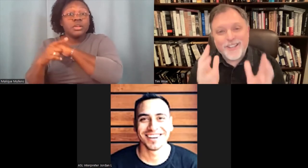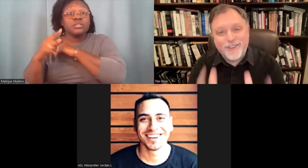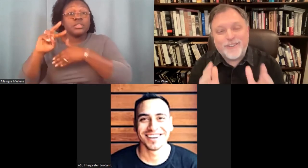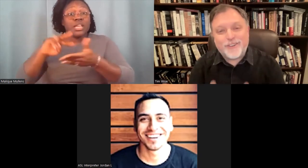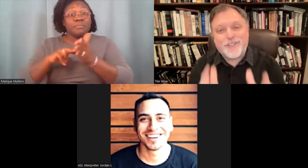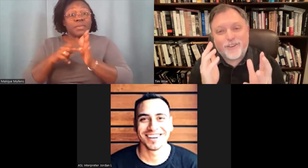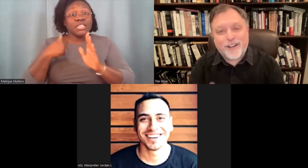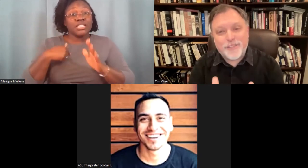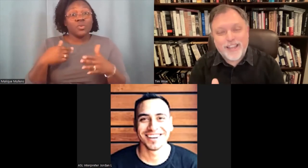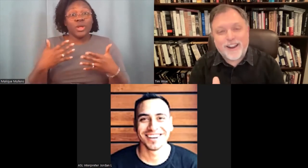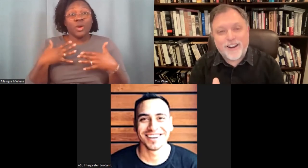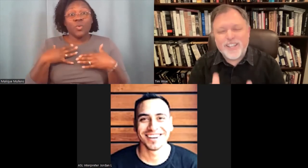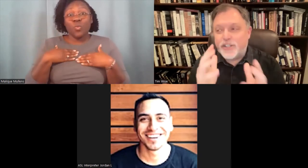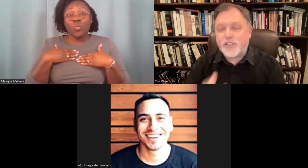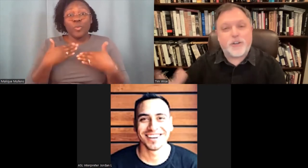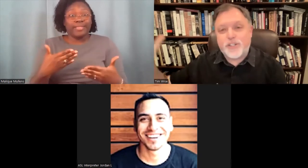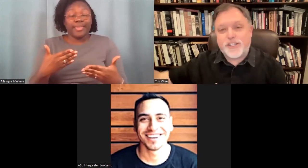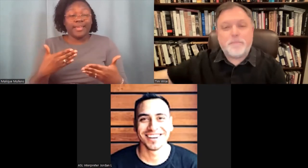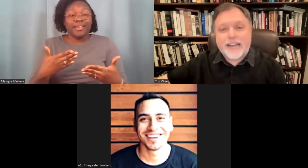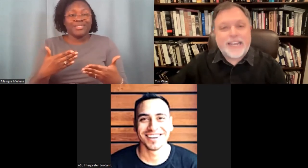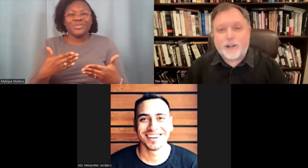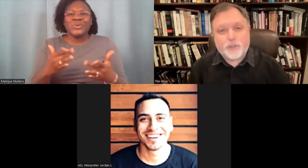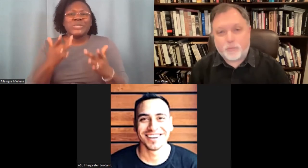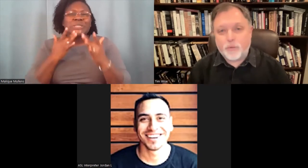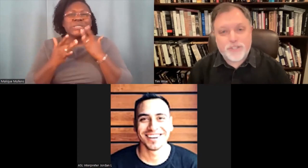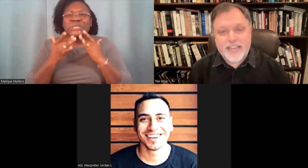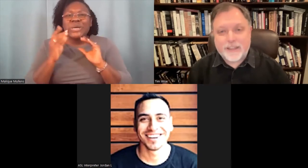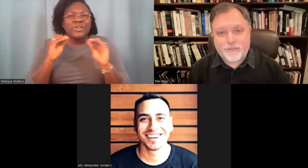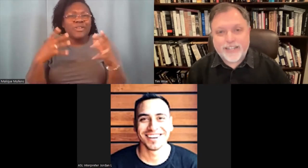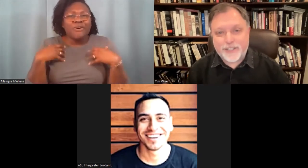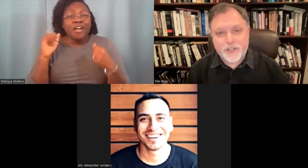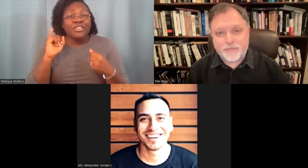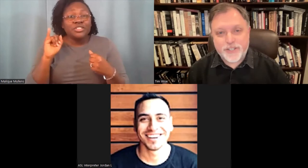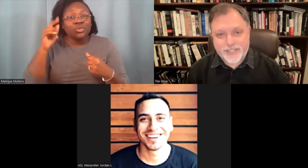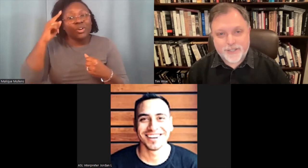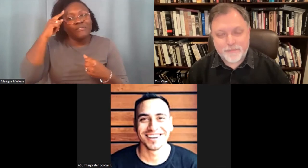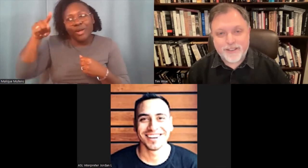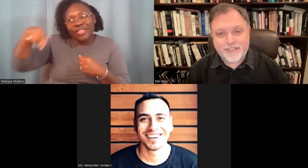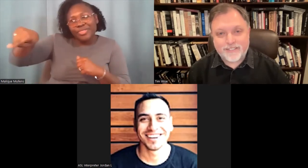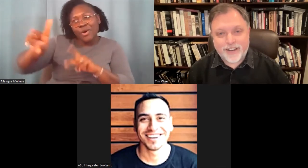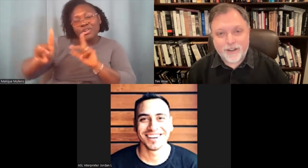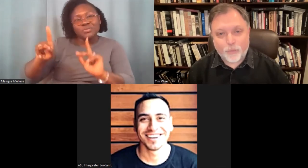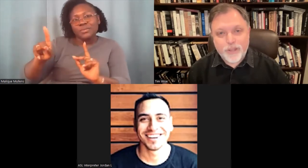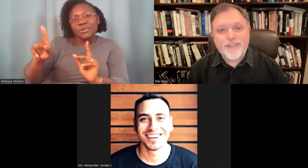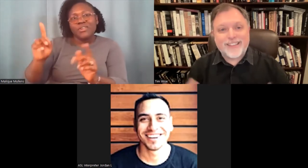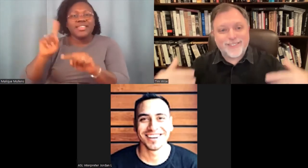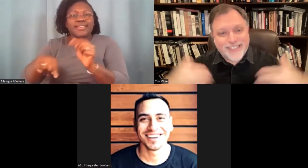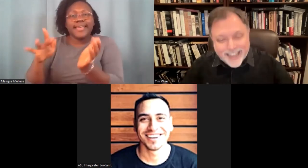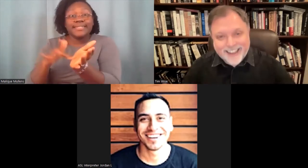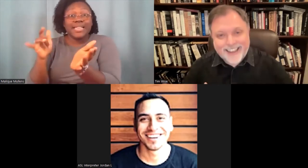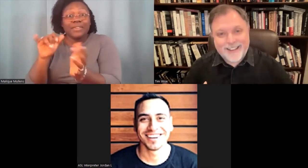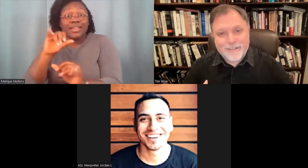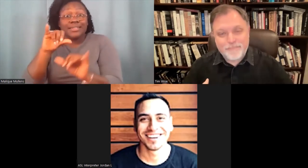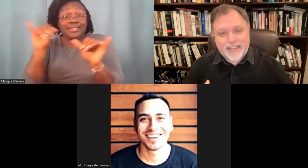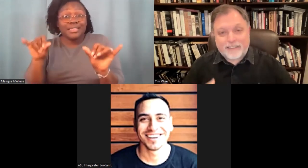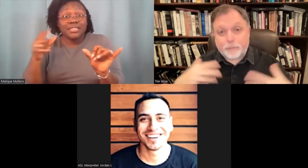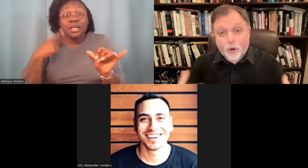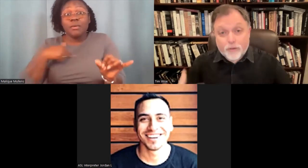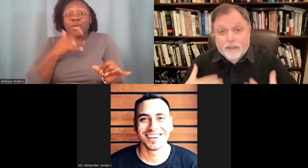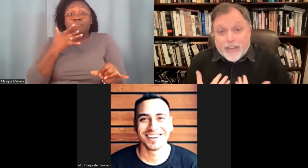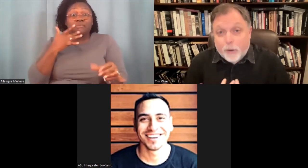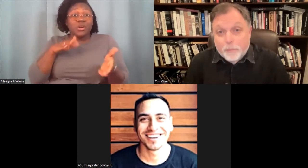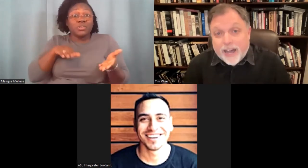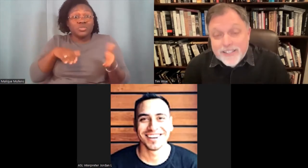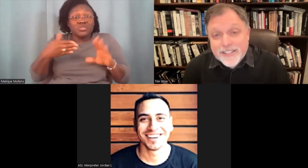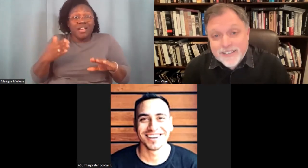without universal healthcare just so somebody else won't take advantage of the system, right? We'd rather die than have a